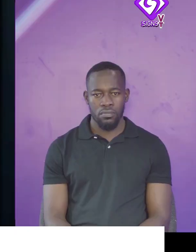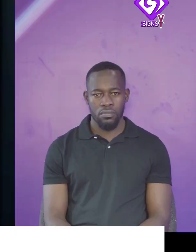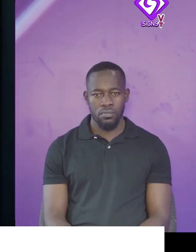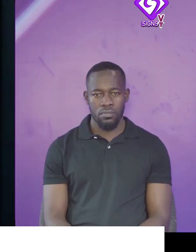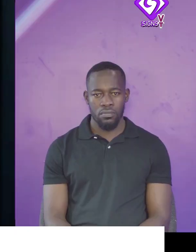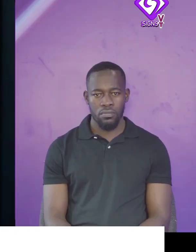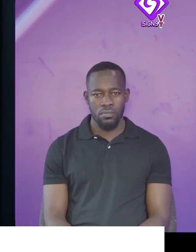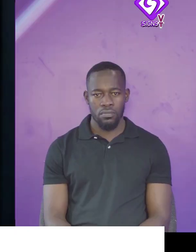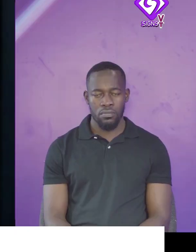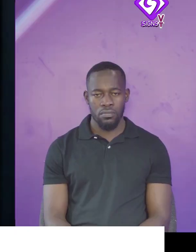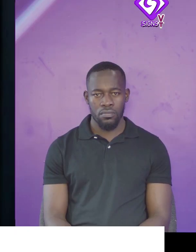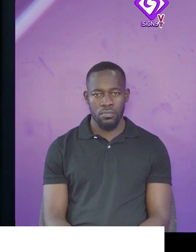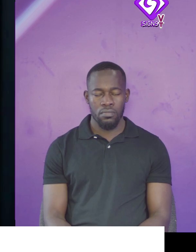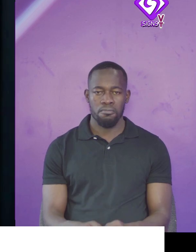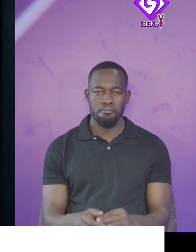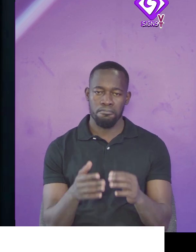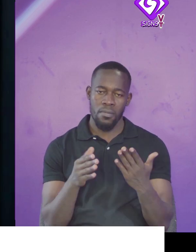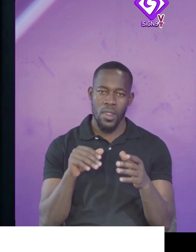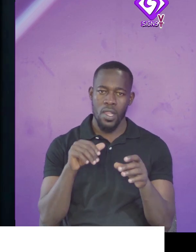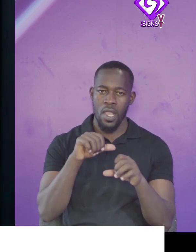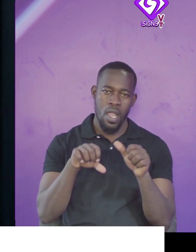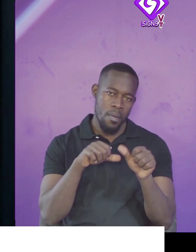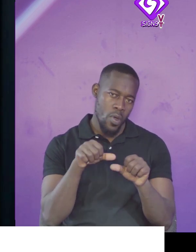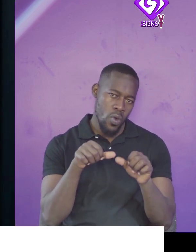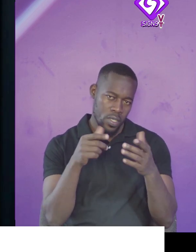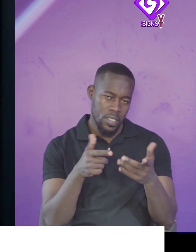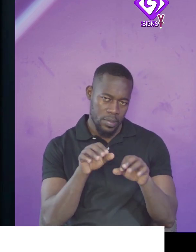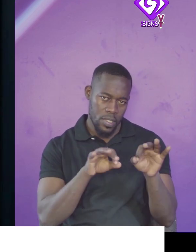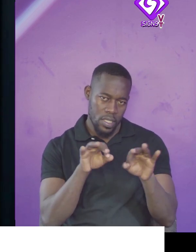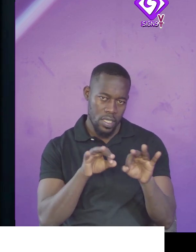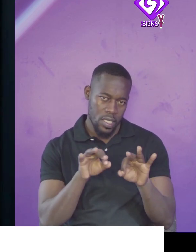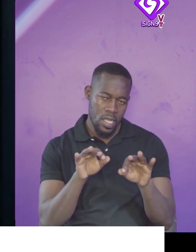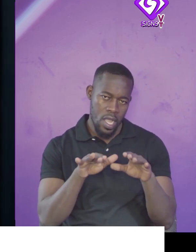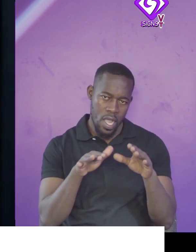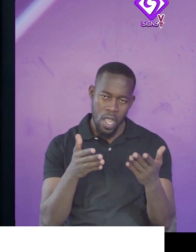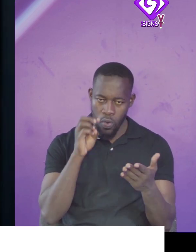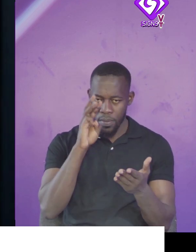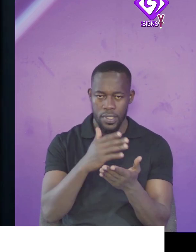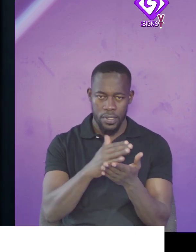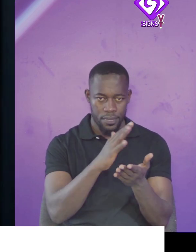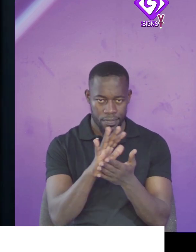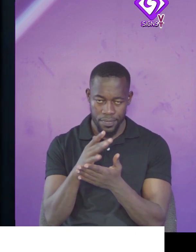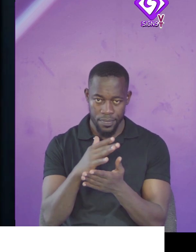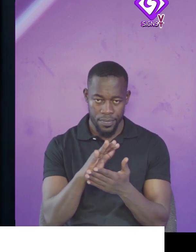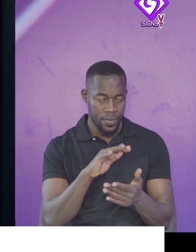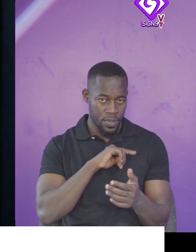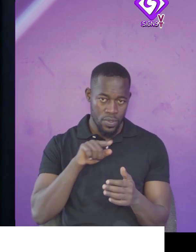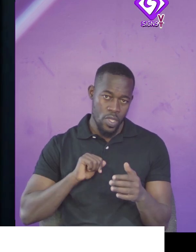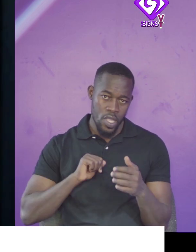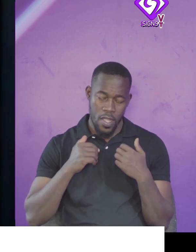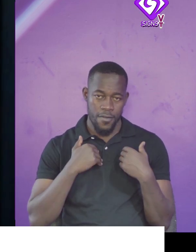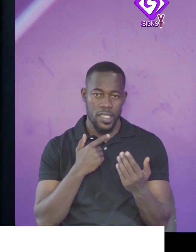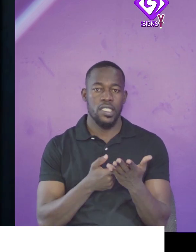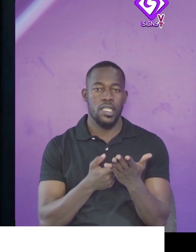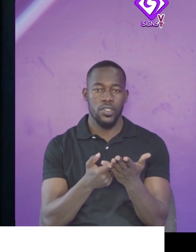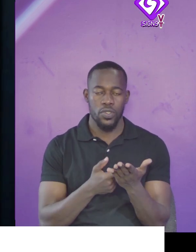In terms of the $1.6 billion and how it will be allocated, We have had discussions with the government of Kenya,